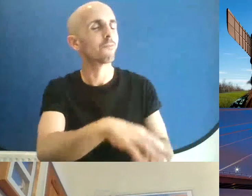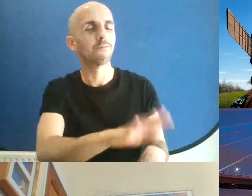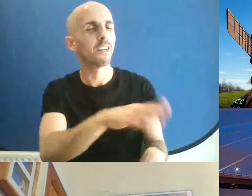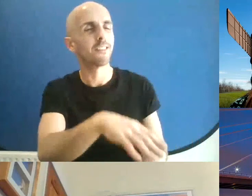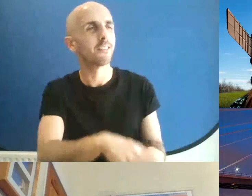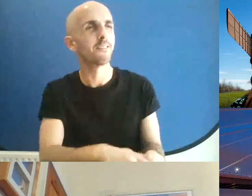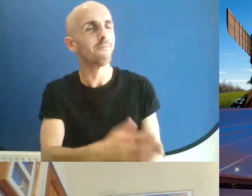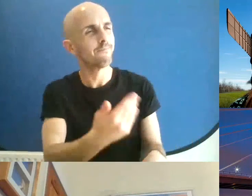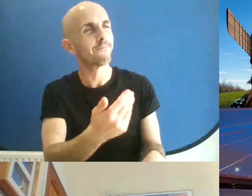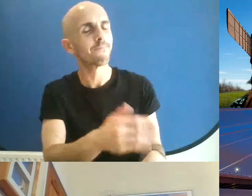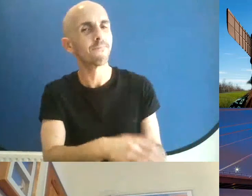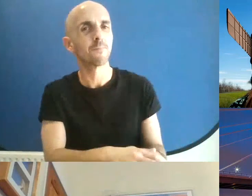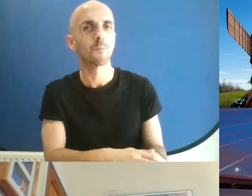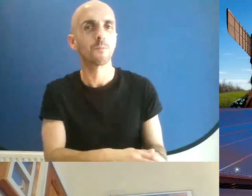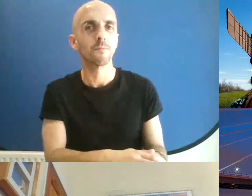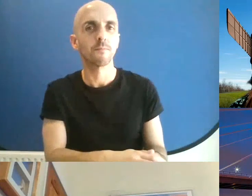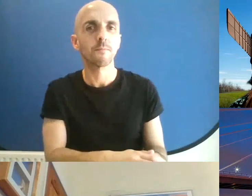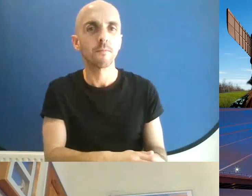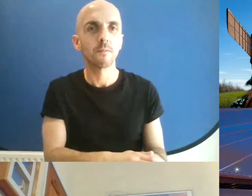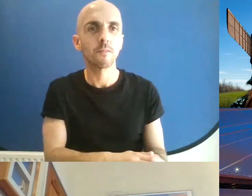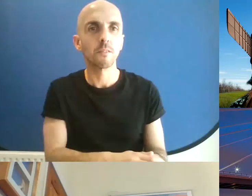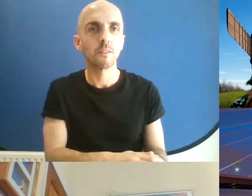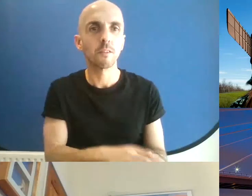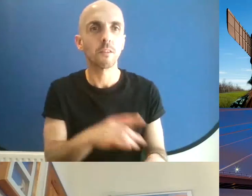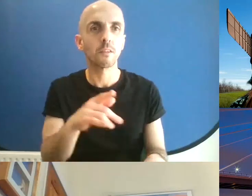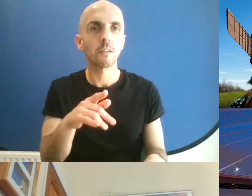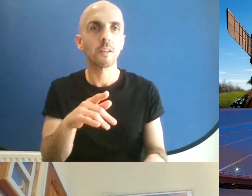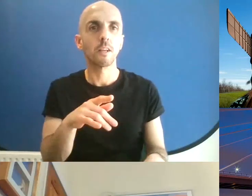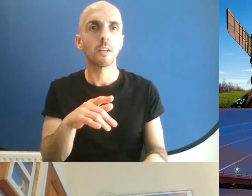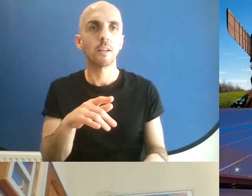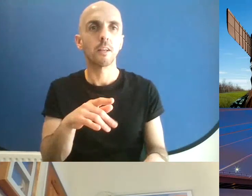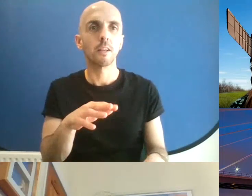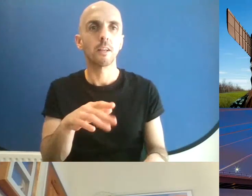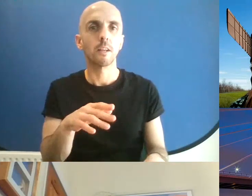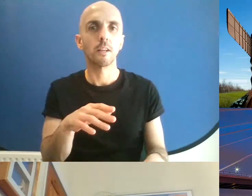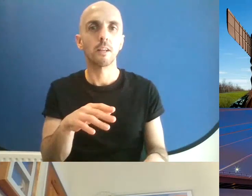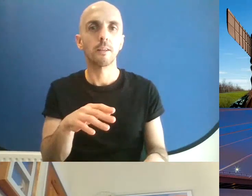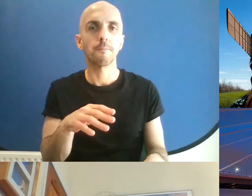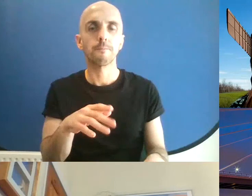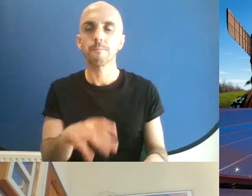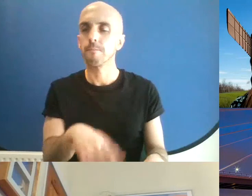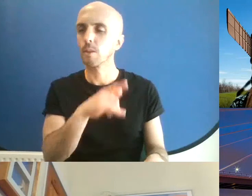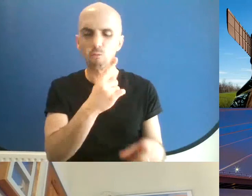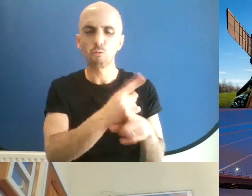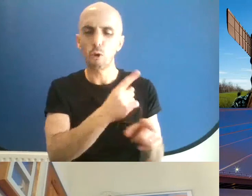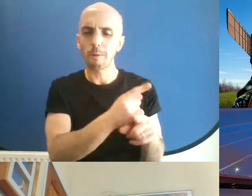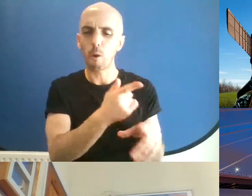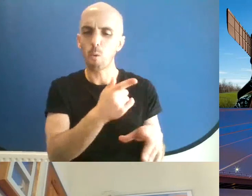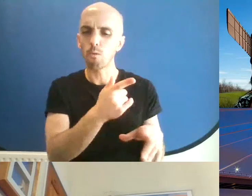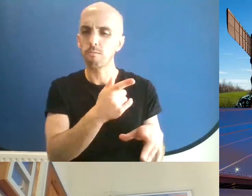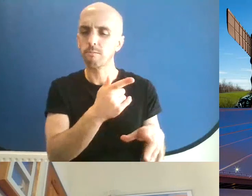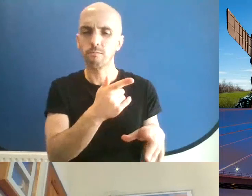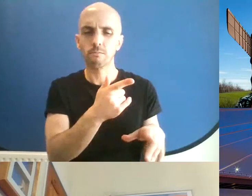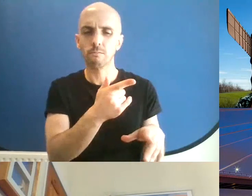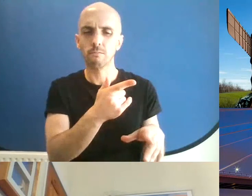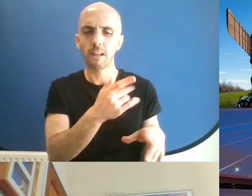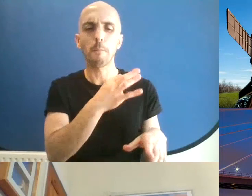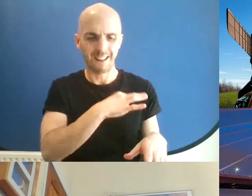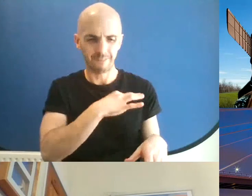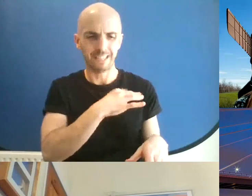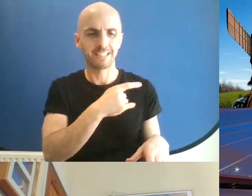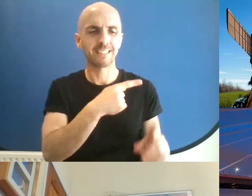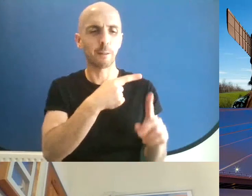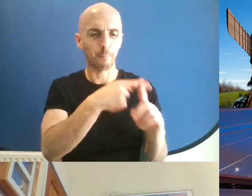a I think to be fair, it was how it's the benefits and advantages really of the technology, but